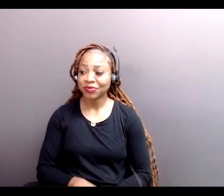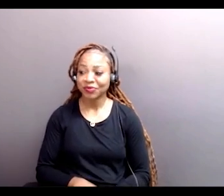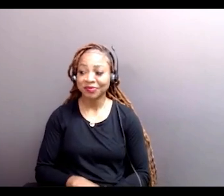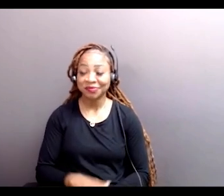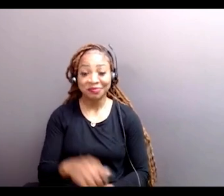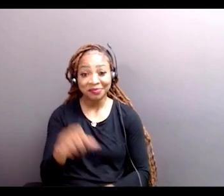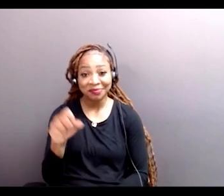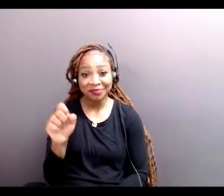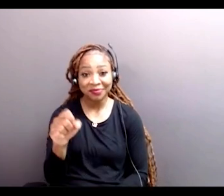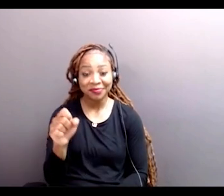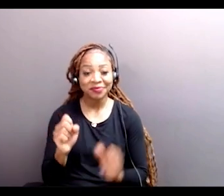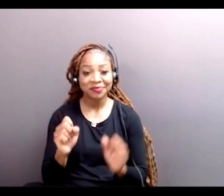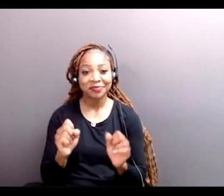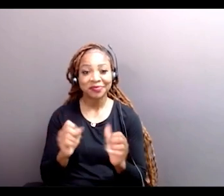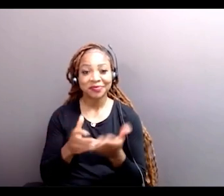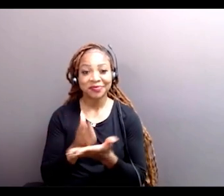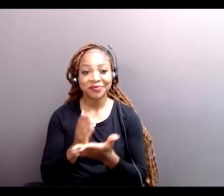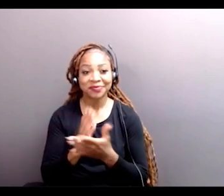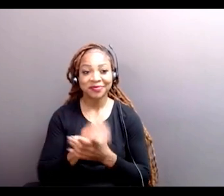All right,